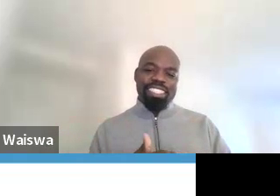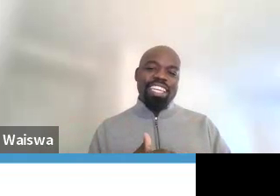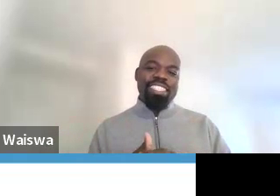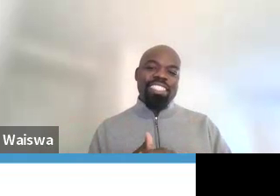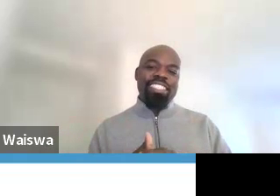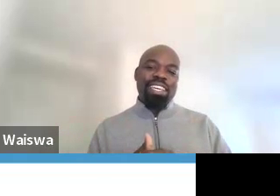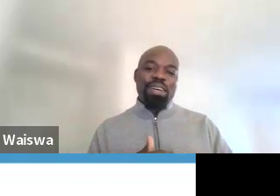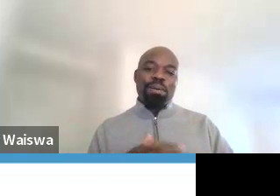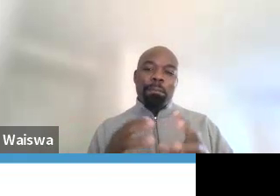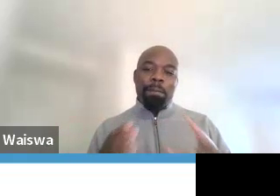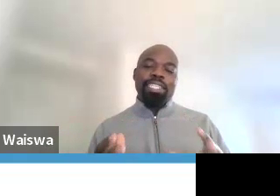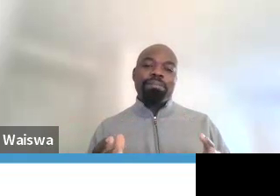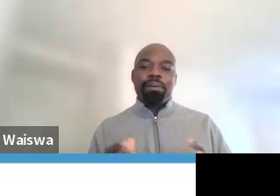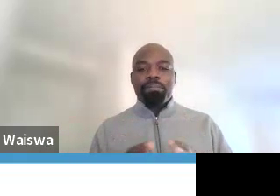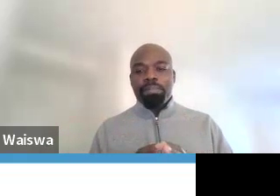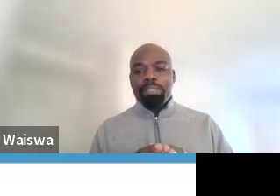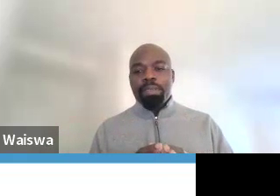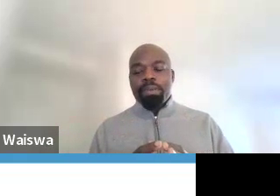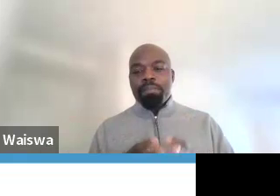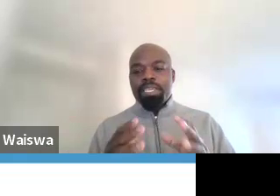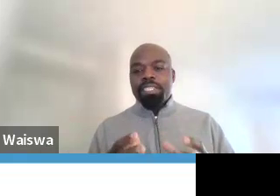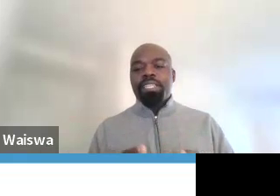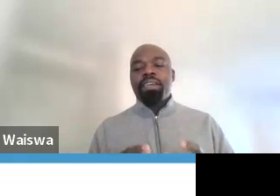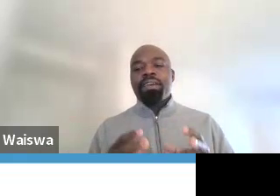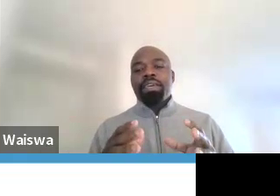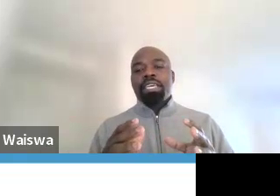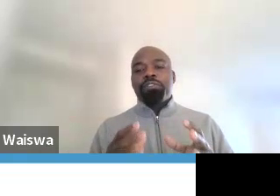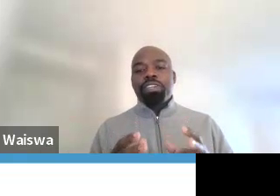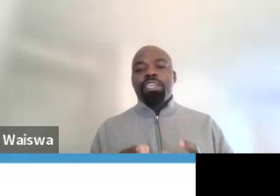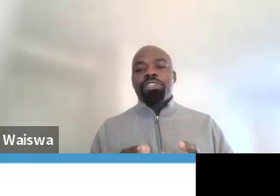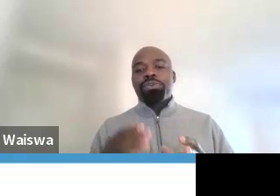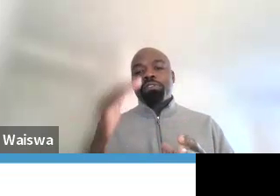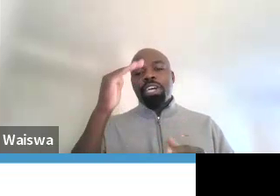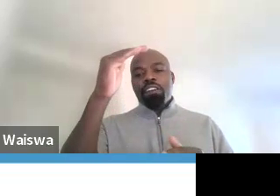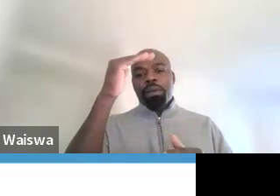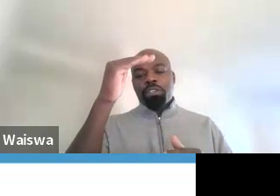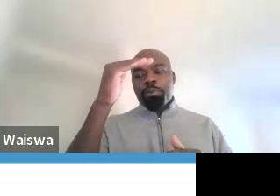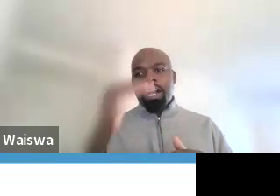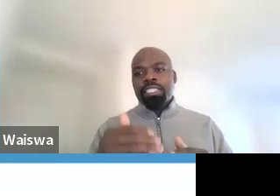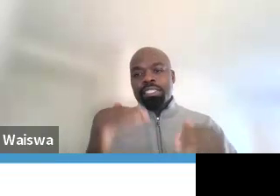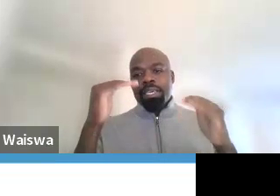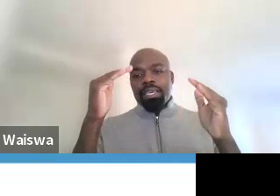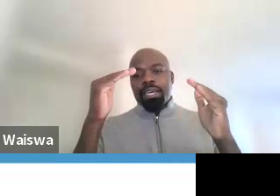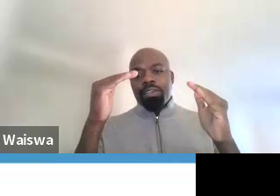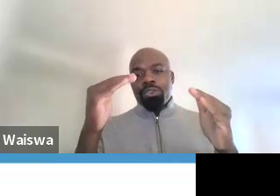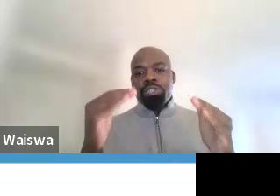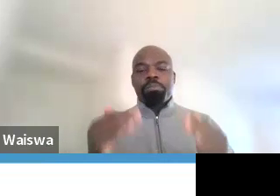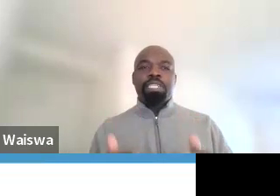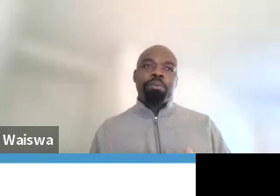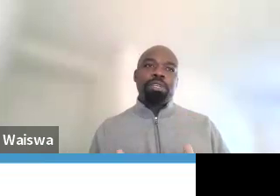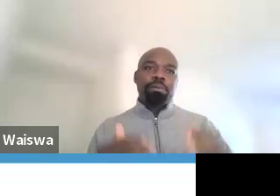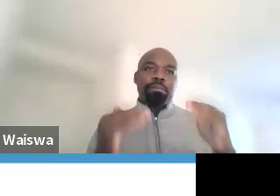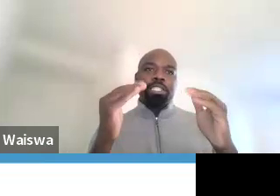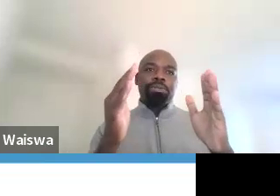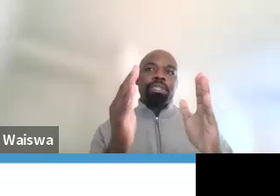3 sentences maximum. Make it clear. If you need to, if you have multiple asks, use